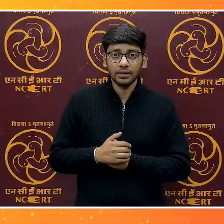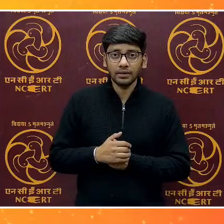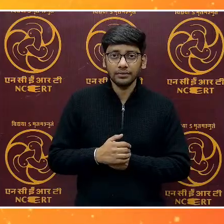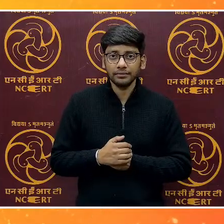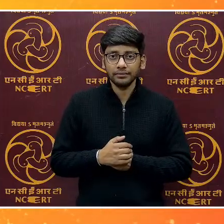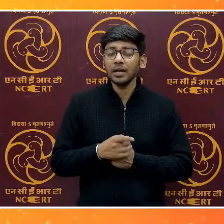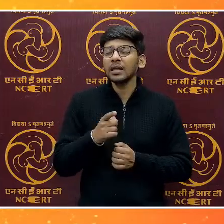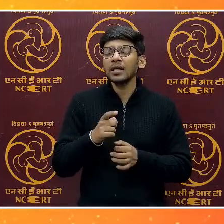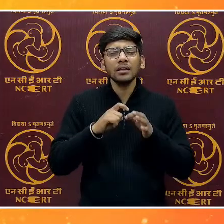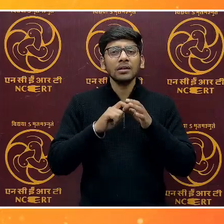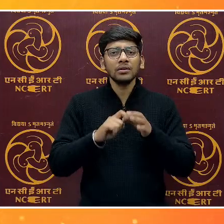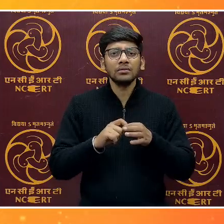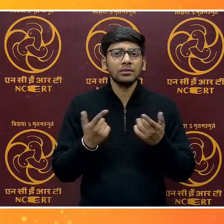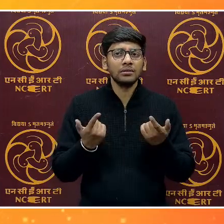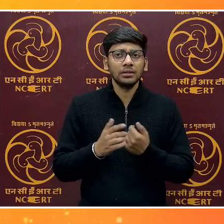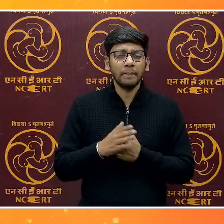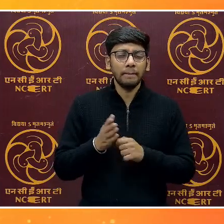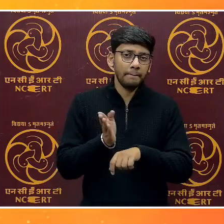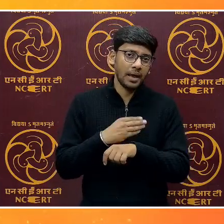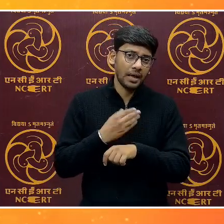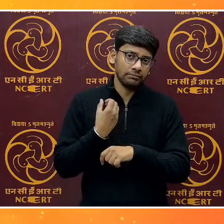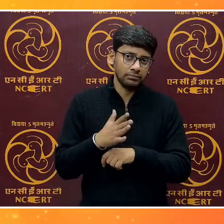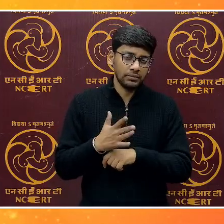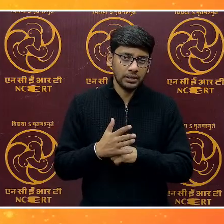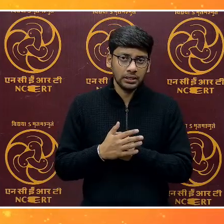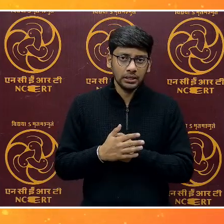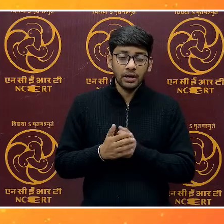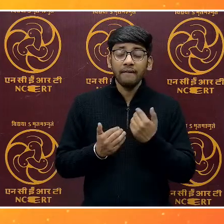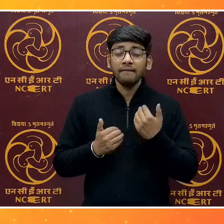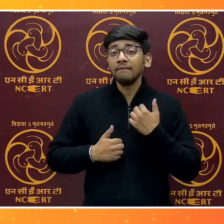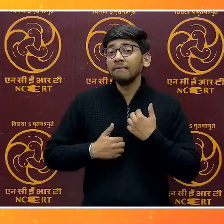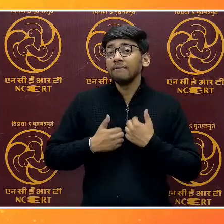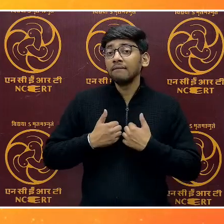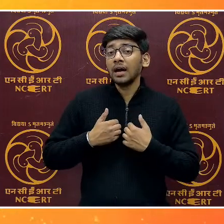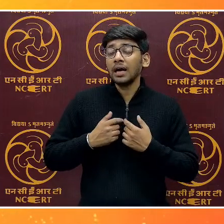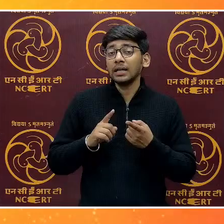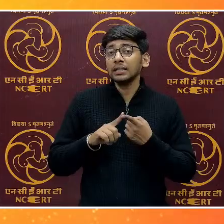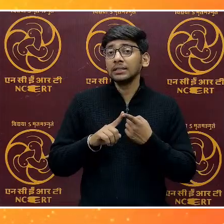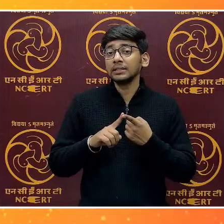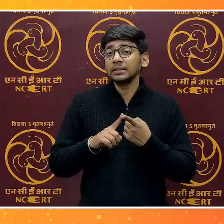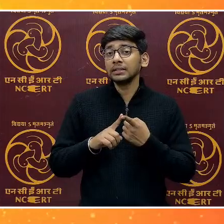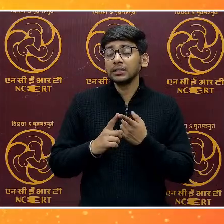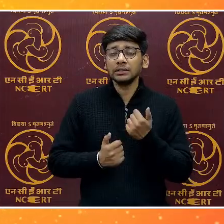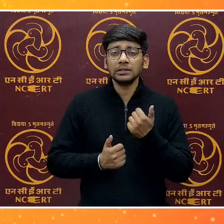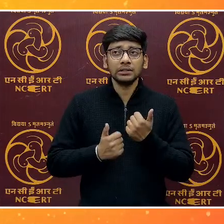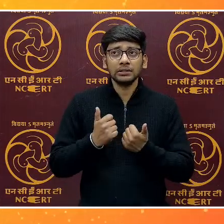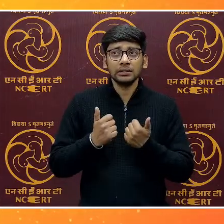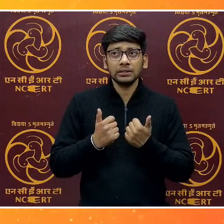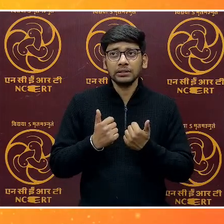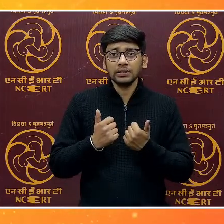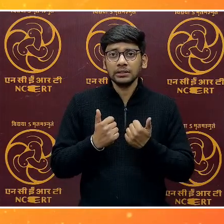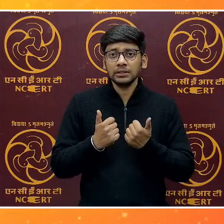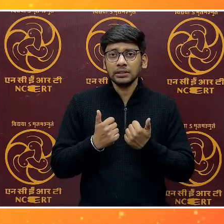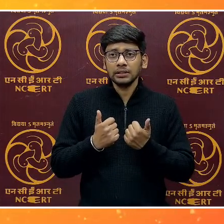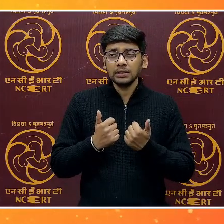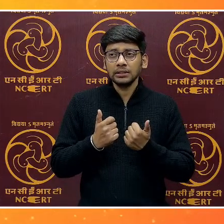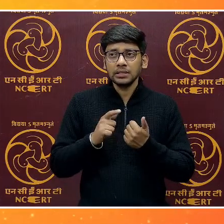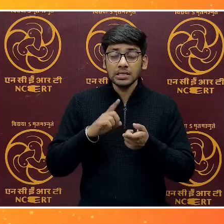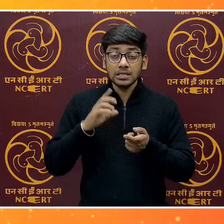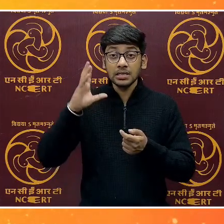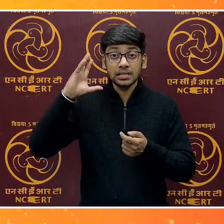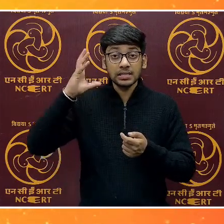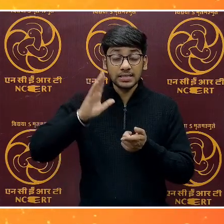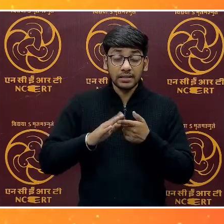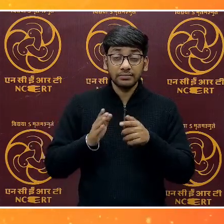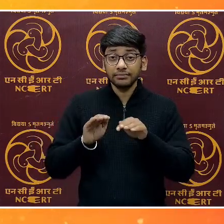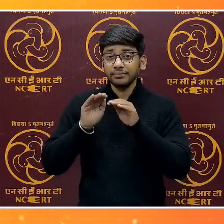So this question we have done already. It's a fun exercise, Harpreet. Wow. Since the entire session was based on sun.